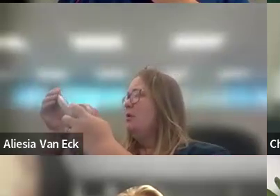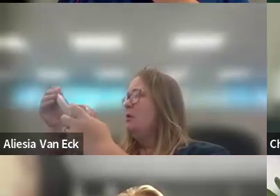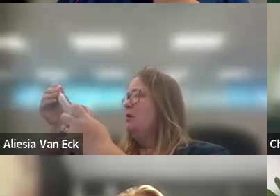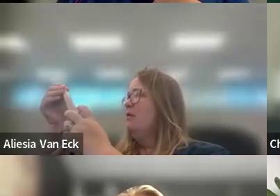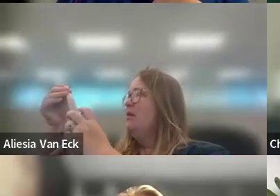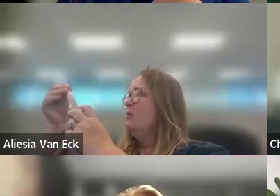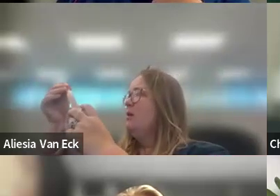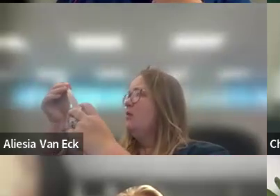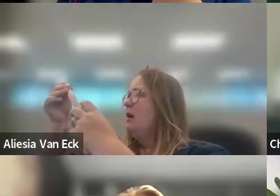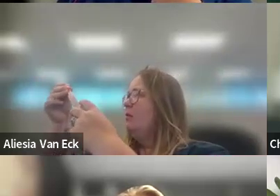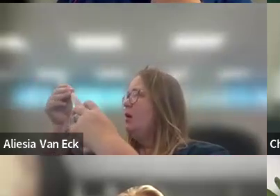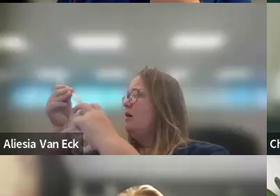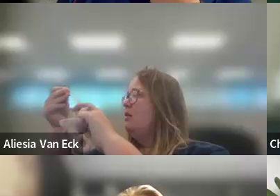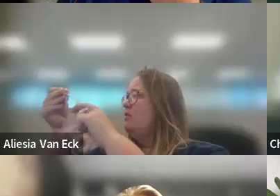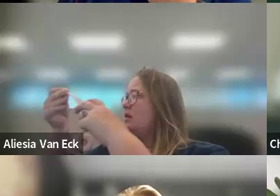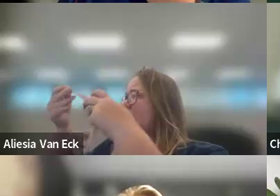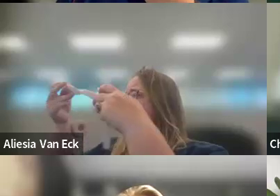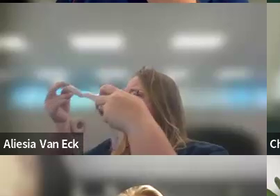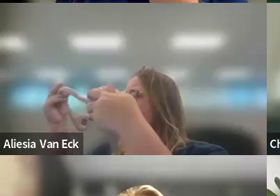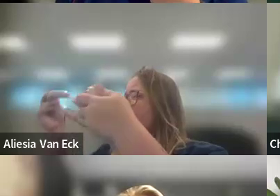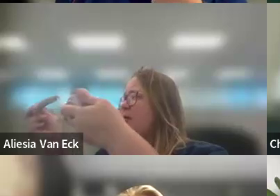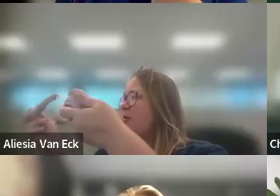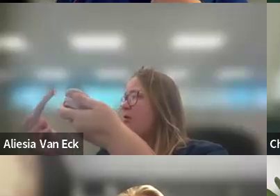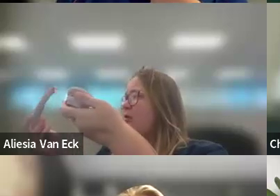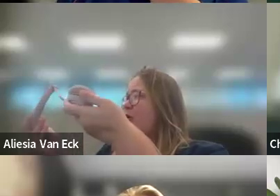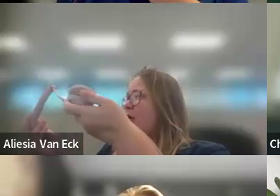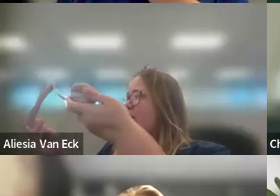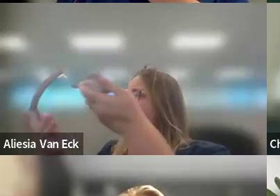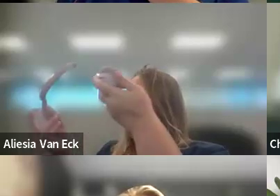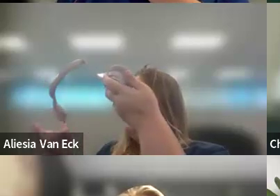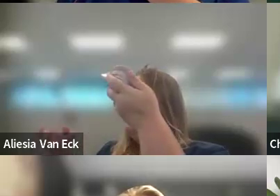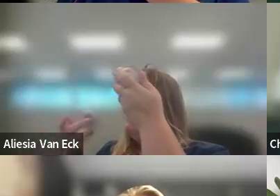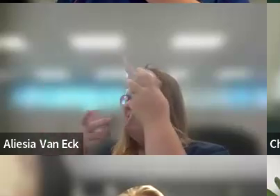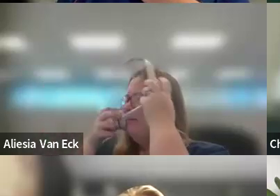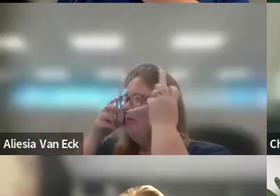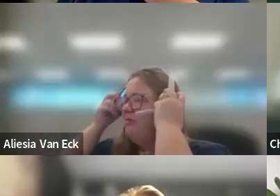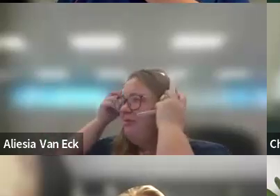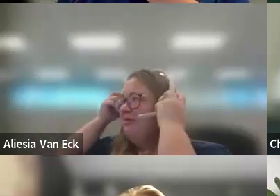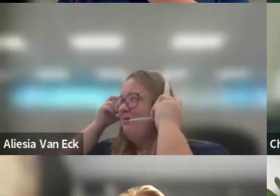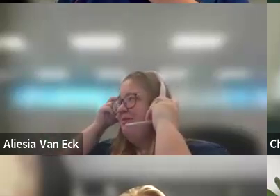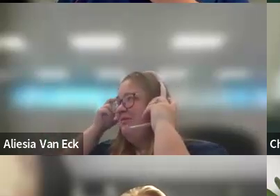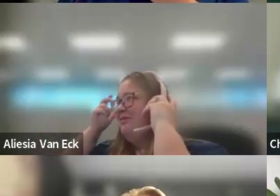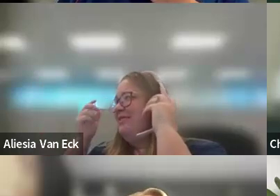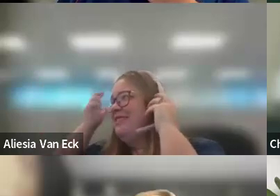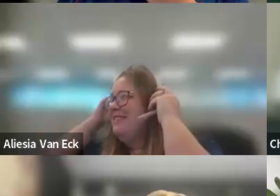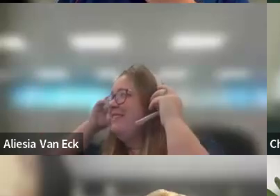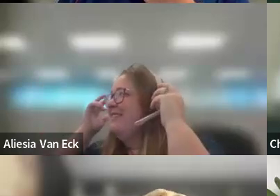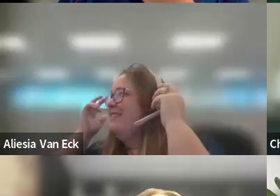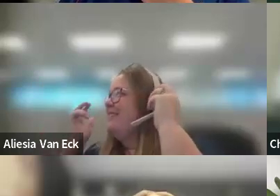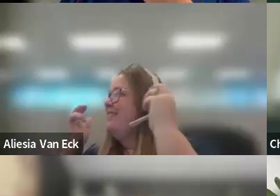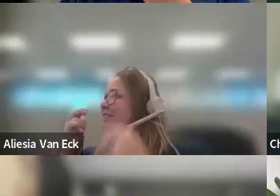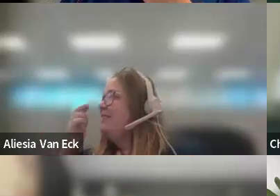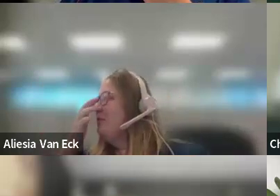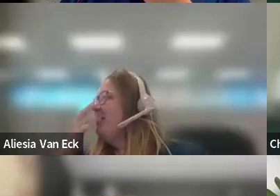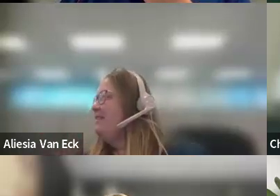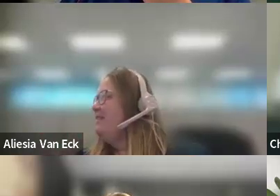very clear documentation, and it's certainly very well aligned with our regional center expectations. So thank you very much for that, Zeb. And I